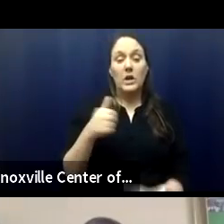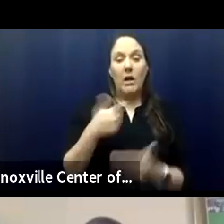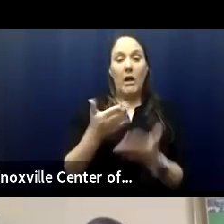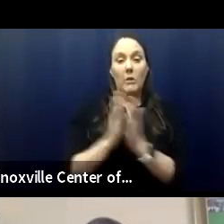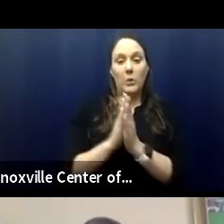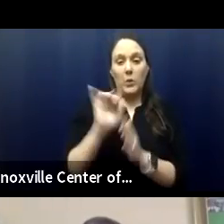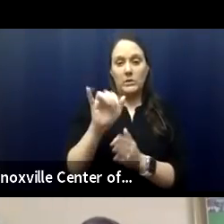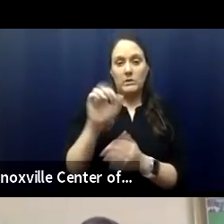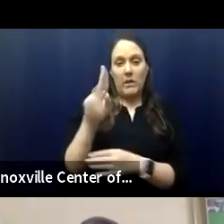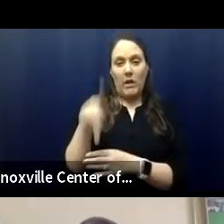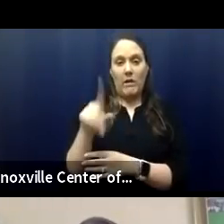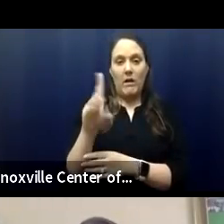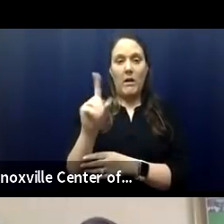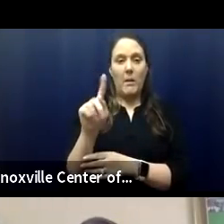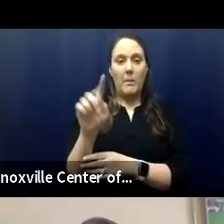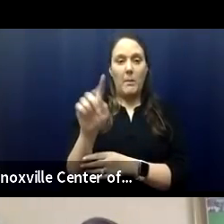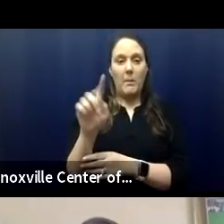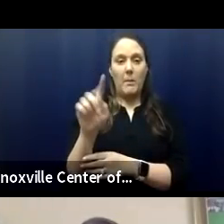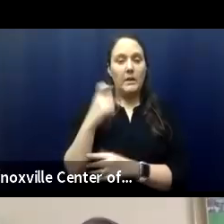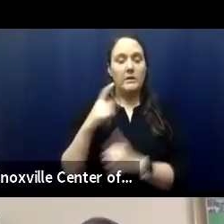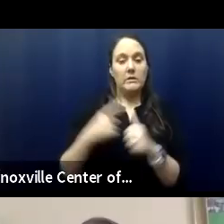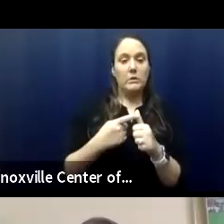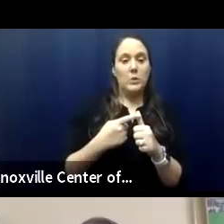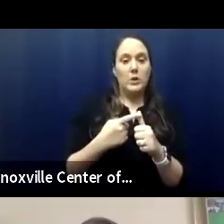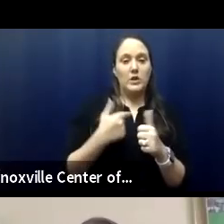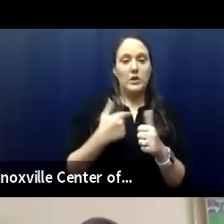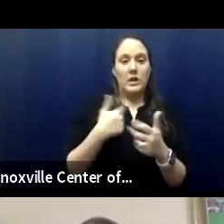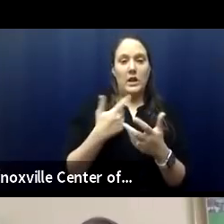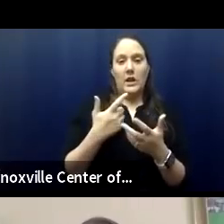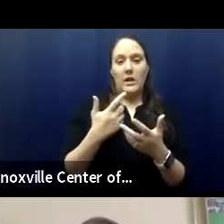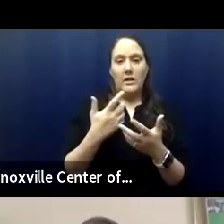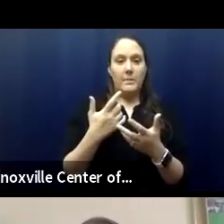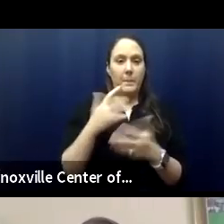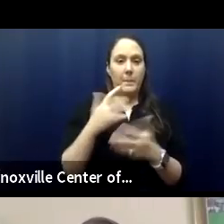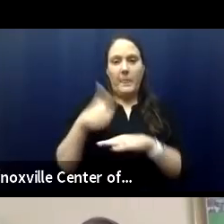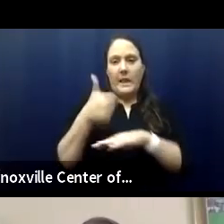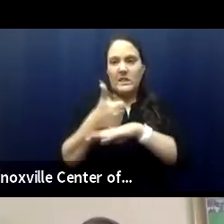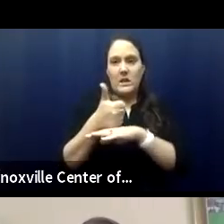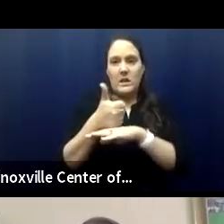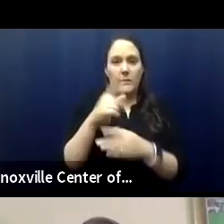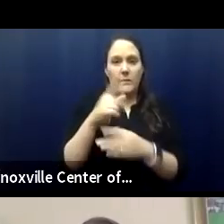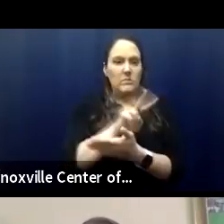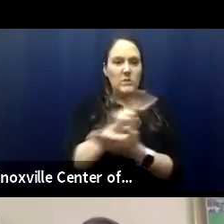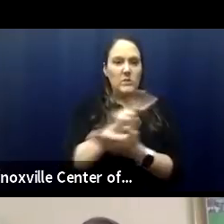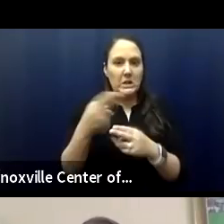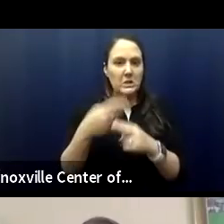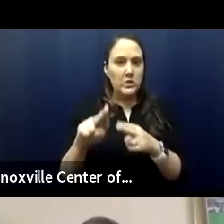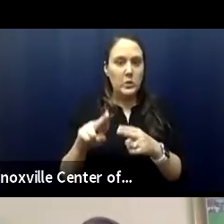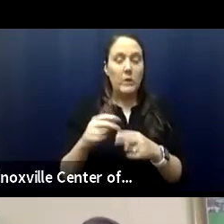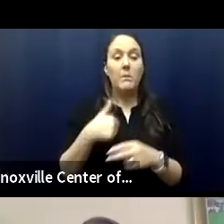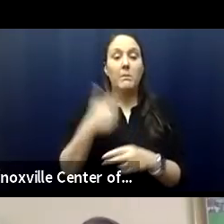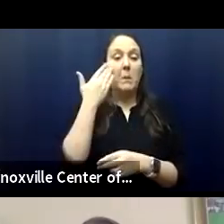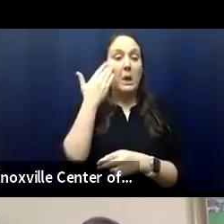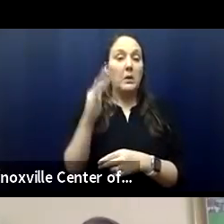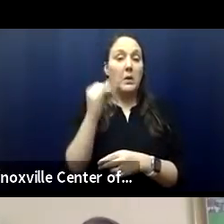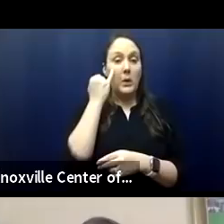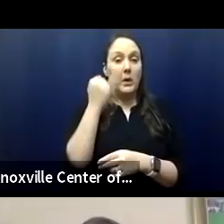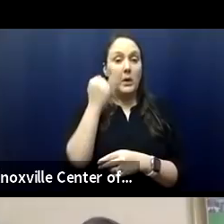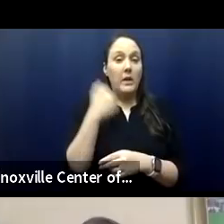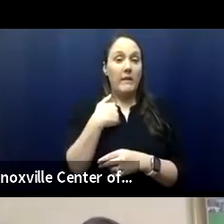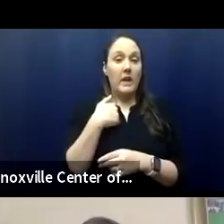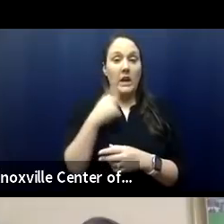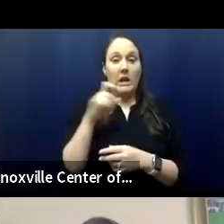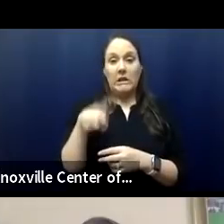think it had been in place for maybe 2 or 3 weeks. I don't know that I personally need it every